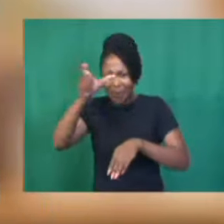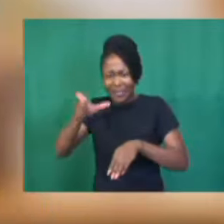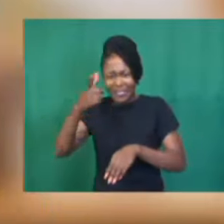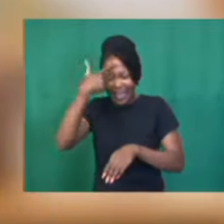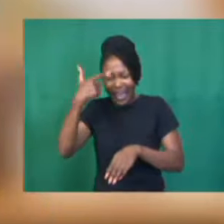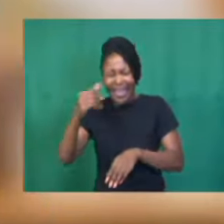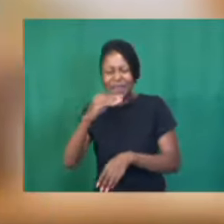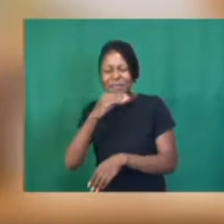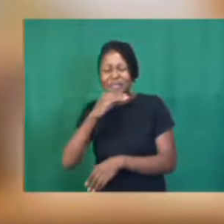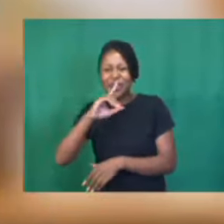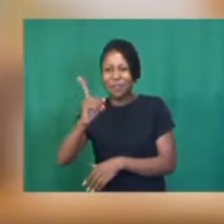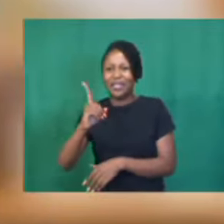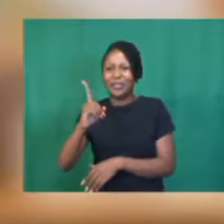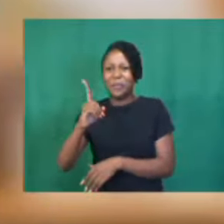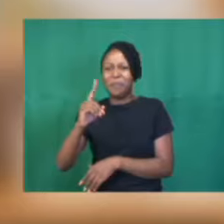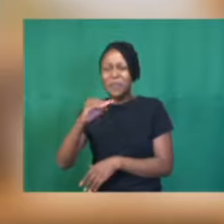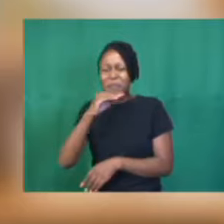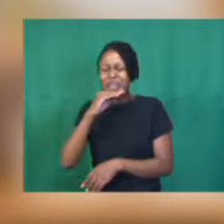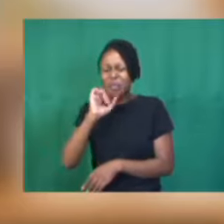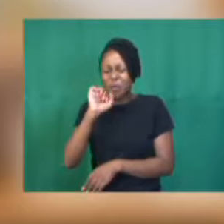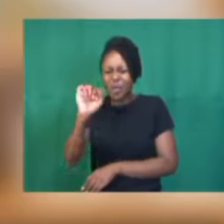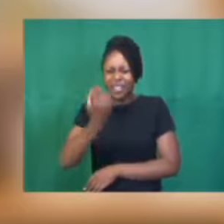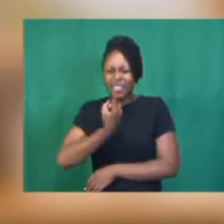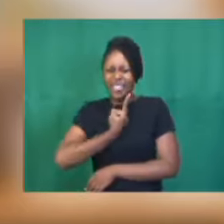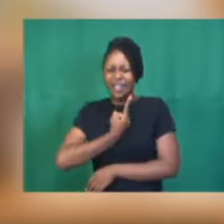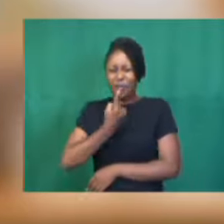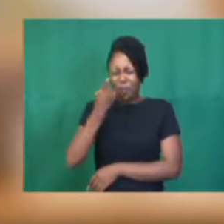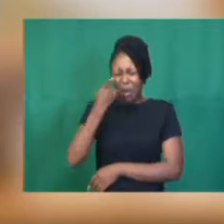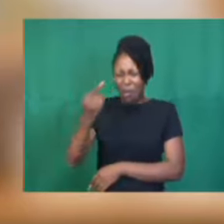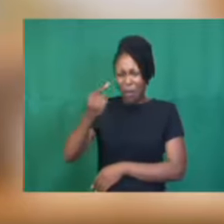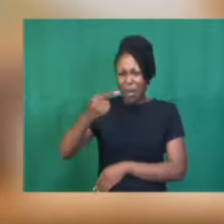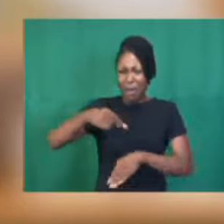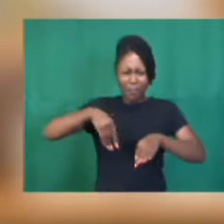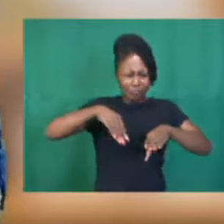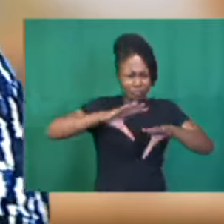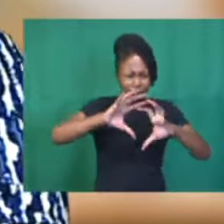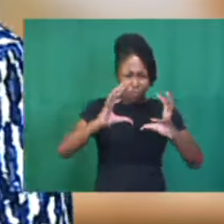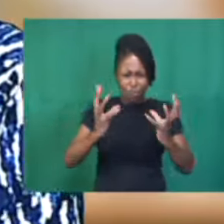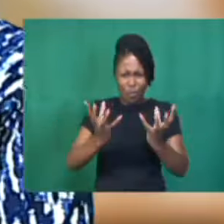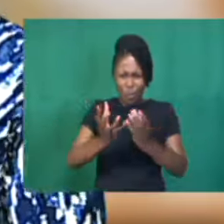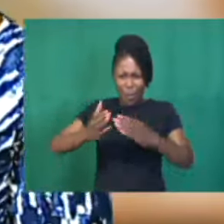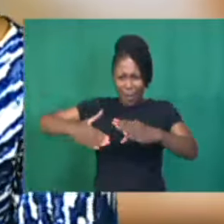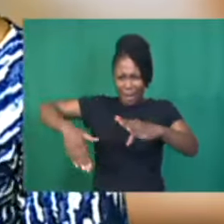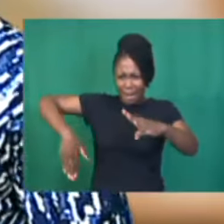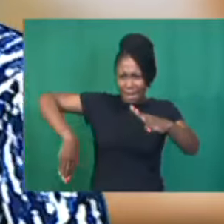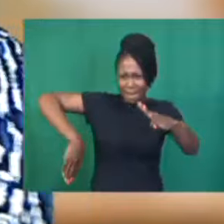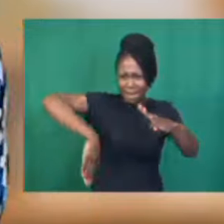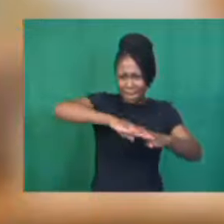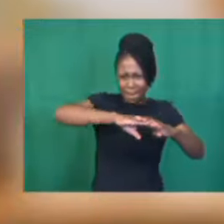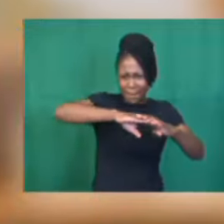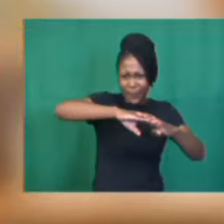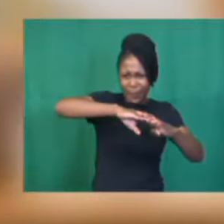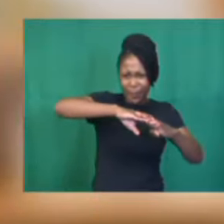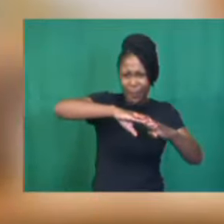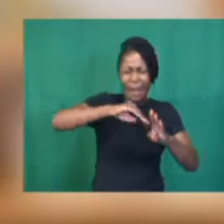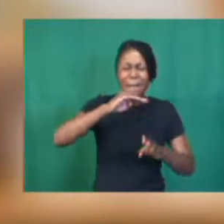actually picture that a ball at the feet of this writer. Okay, a hollow sound that